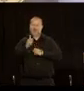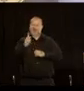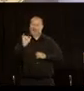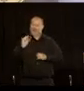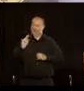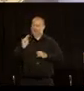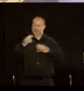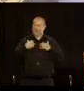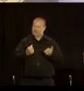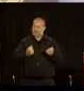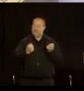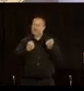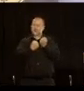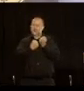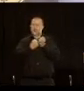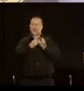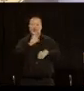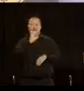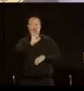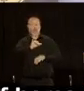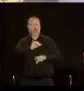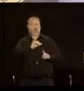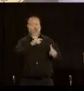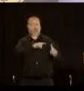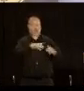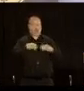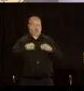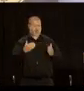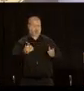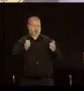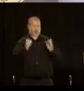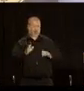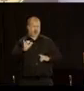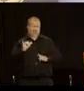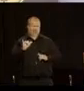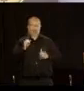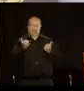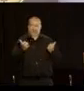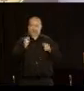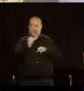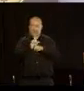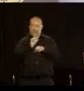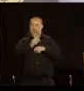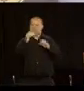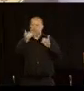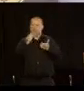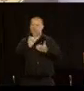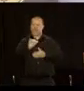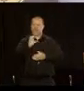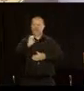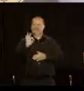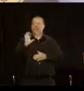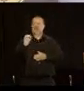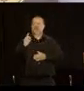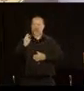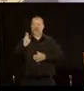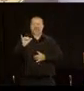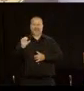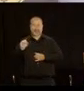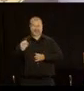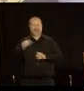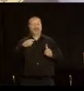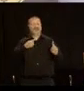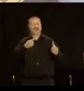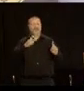strong support from the owner and manager of his current employer, Beef O'Brady's. And so both Alvin